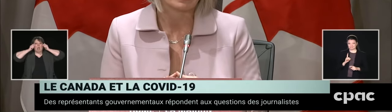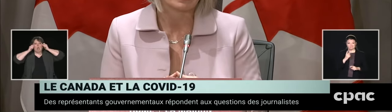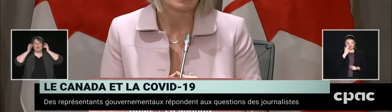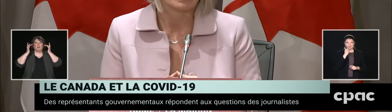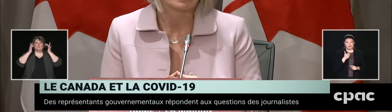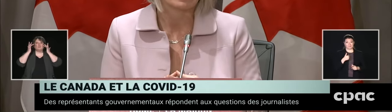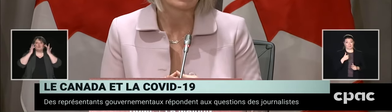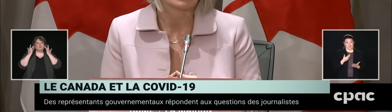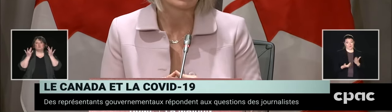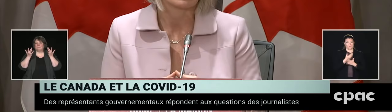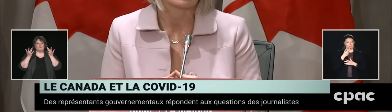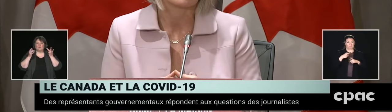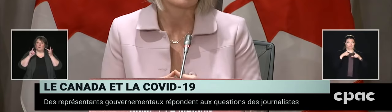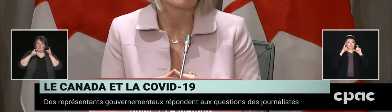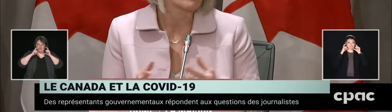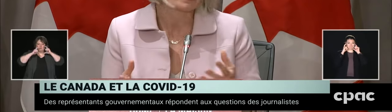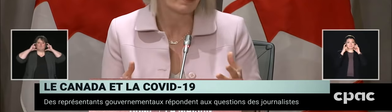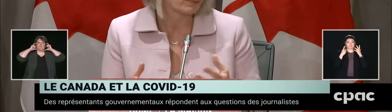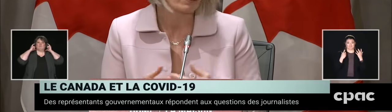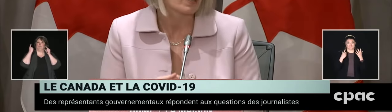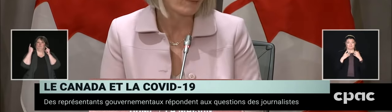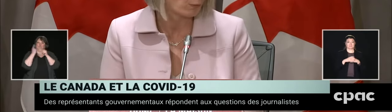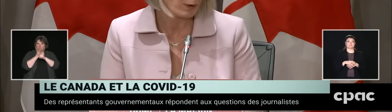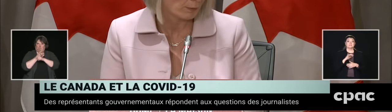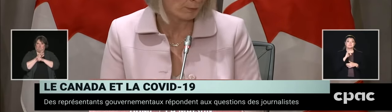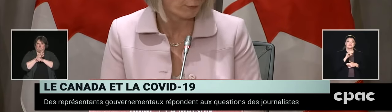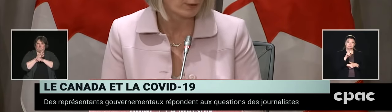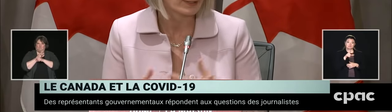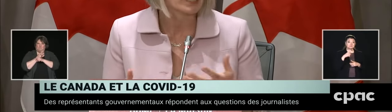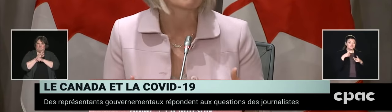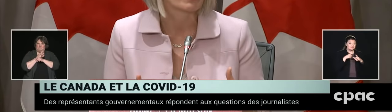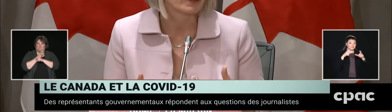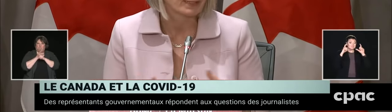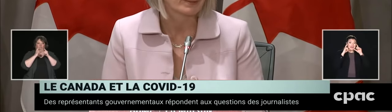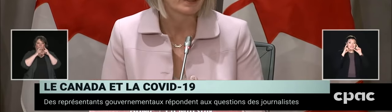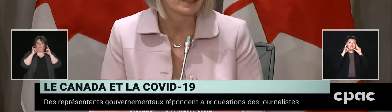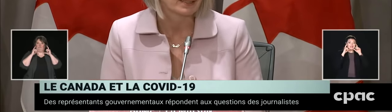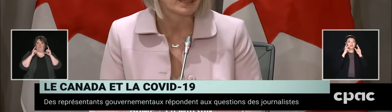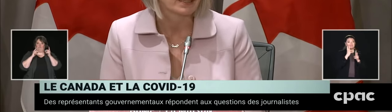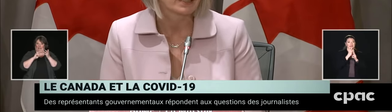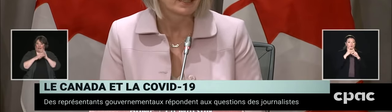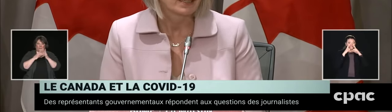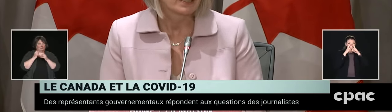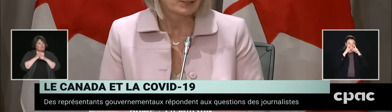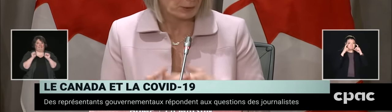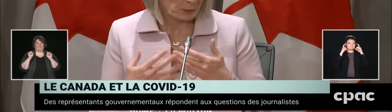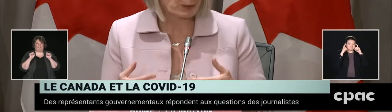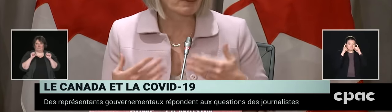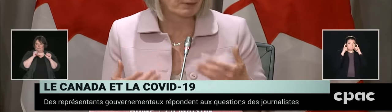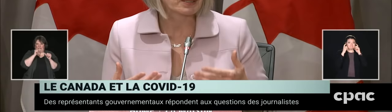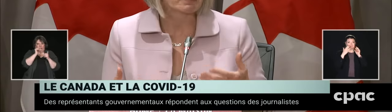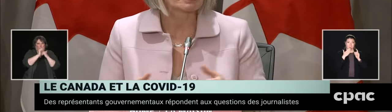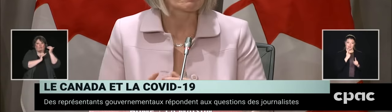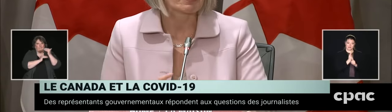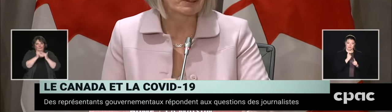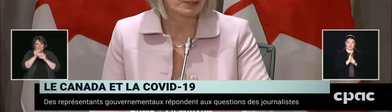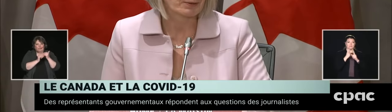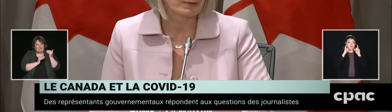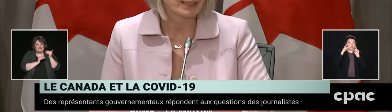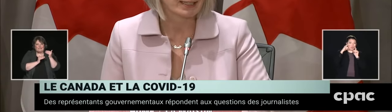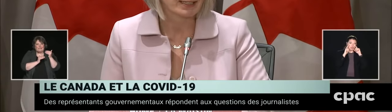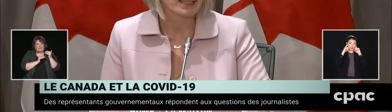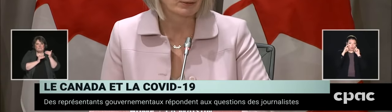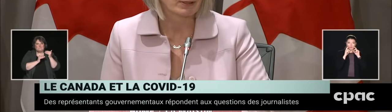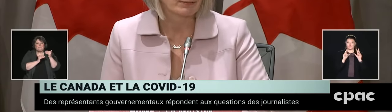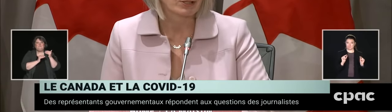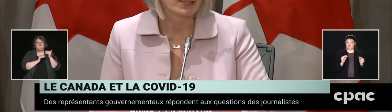understand that it is a, for many people who haven't worn one before, an uncomfortable experience, and that there'll have to be some self-awareness